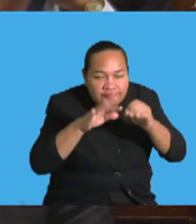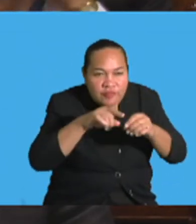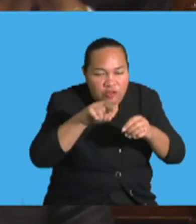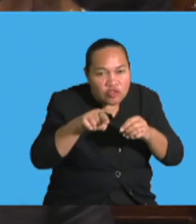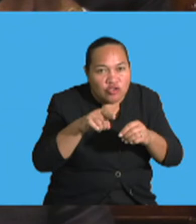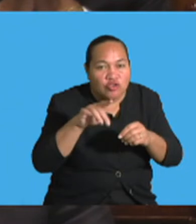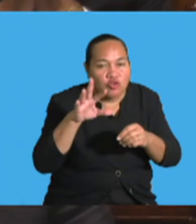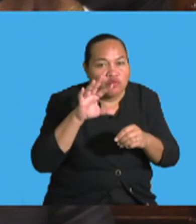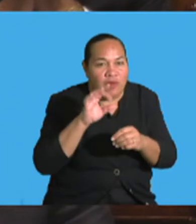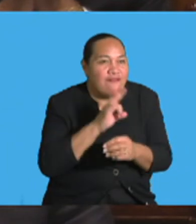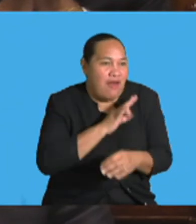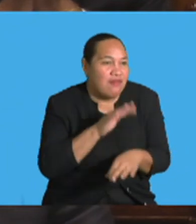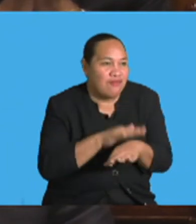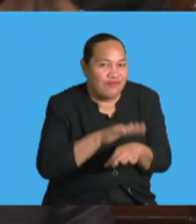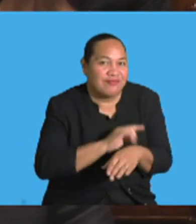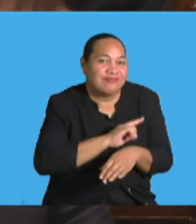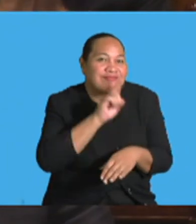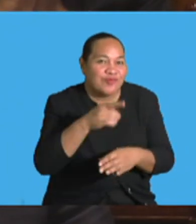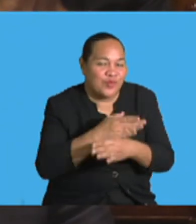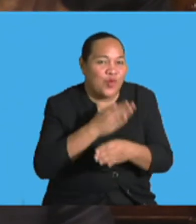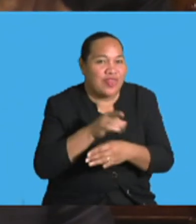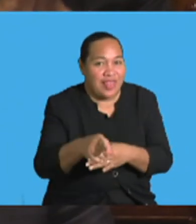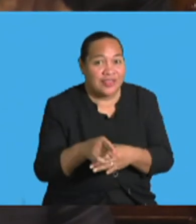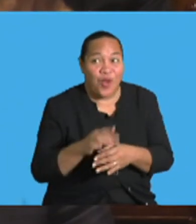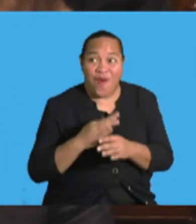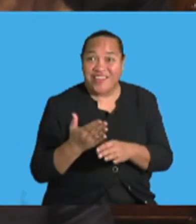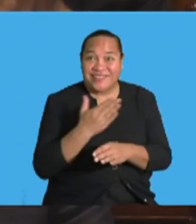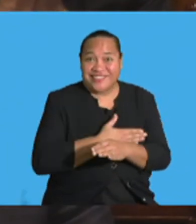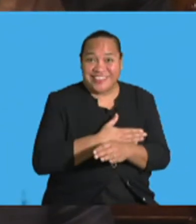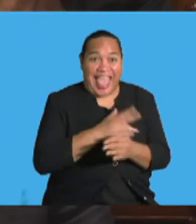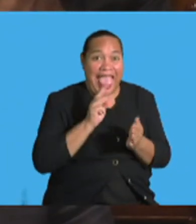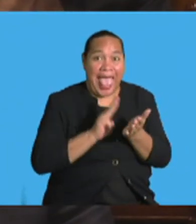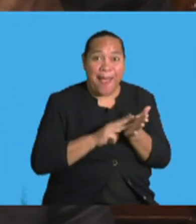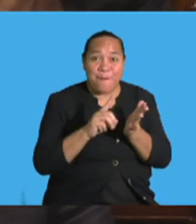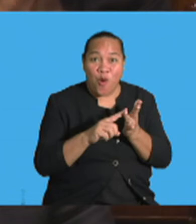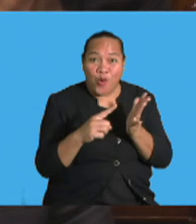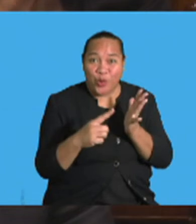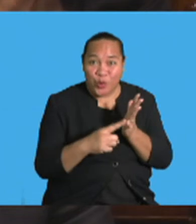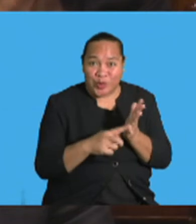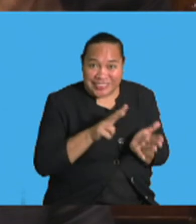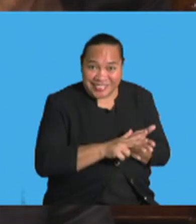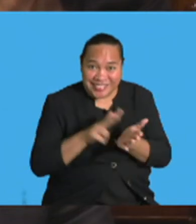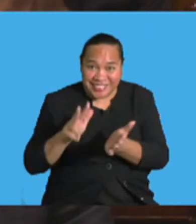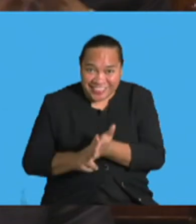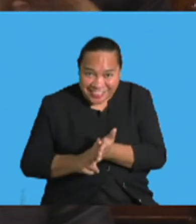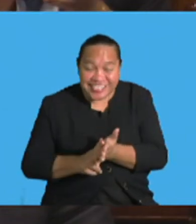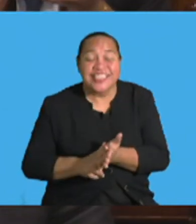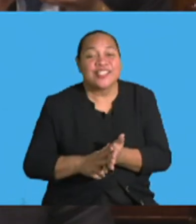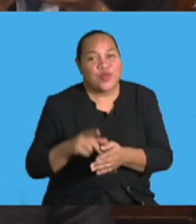conditions. Mr. Speaker, since the signing of this MOU with Australia in April